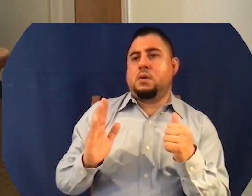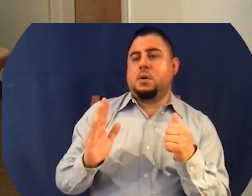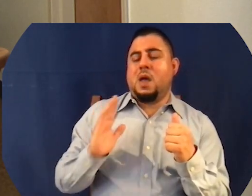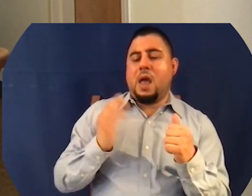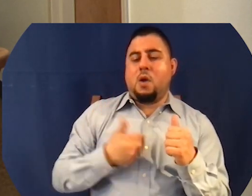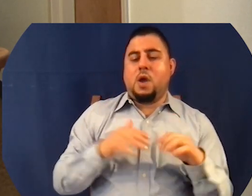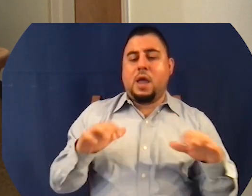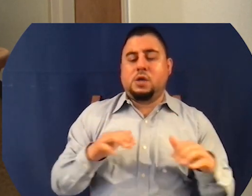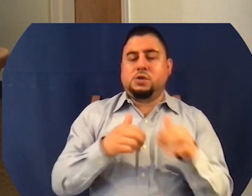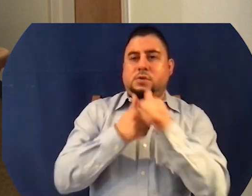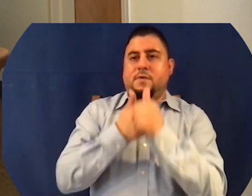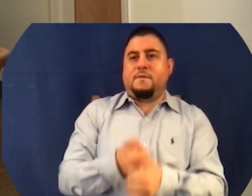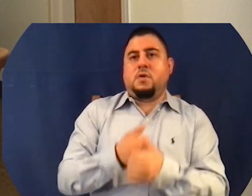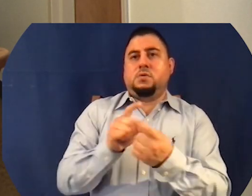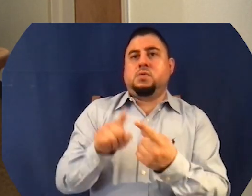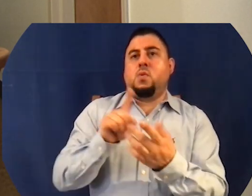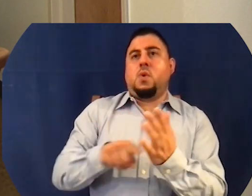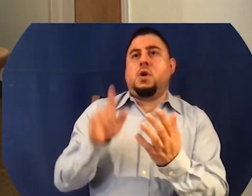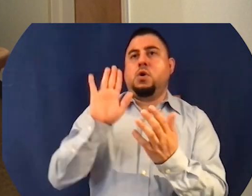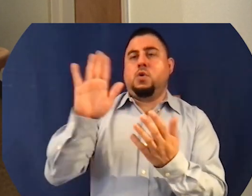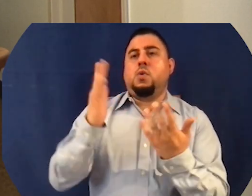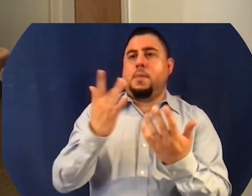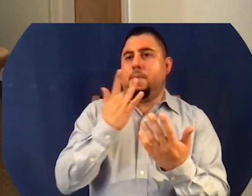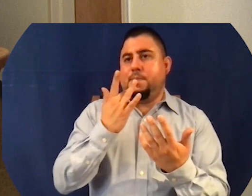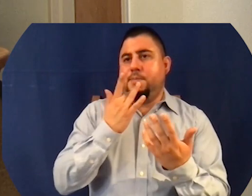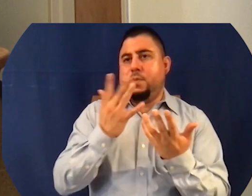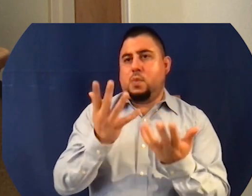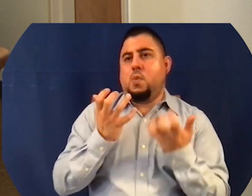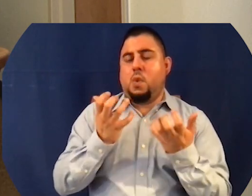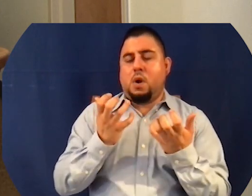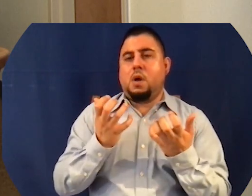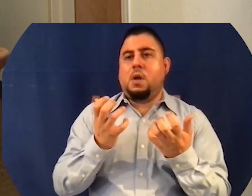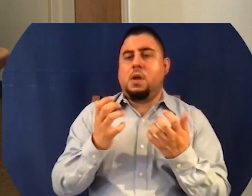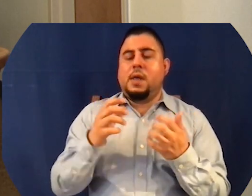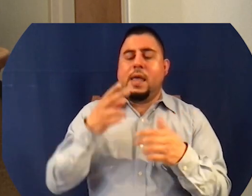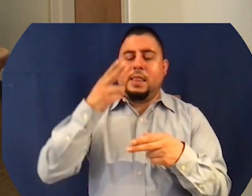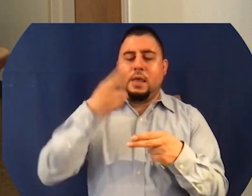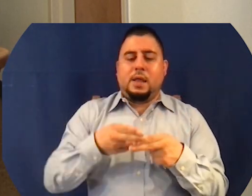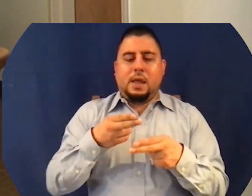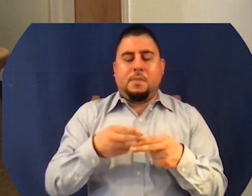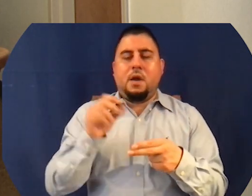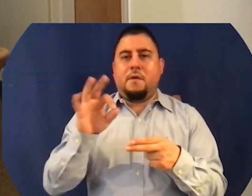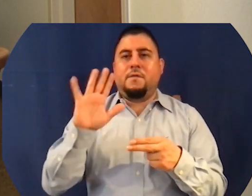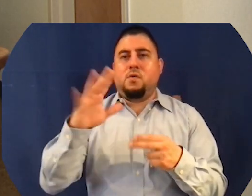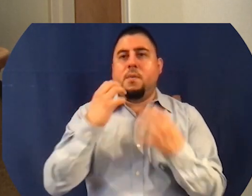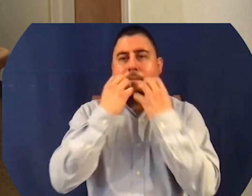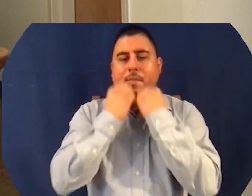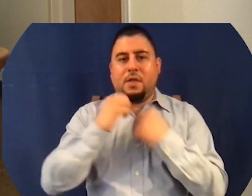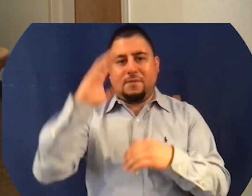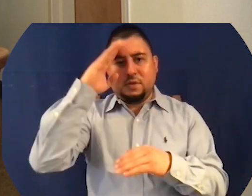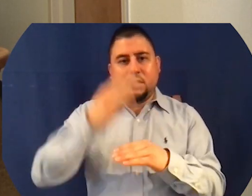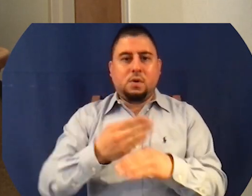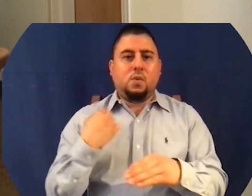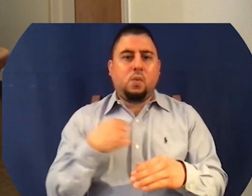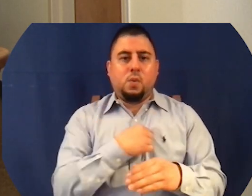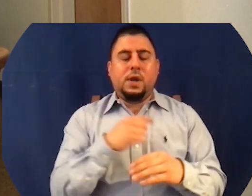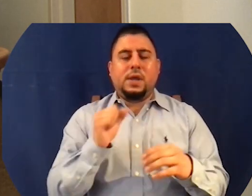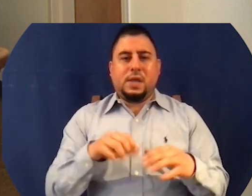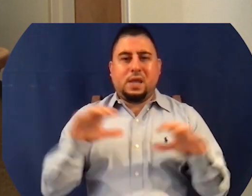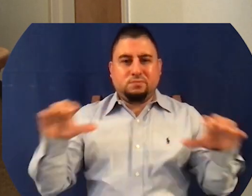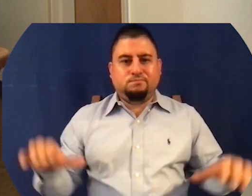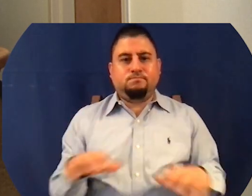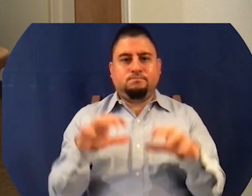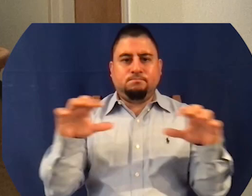direct our actions according to your good pleasure, that in the name of your beloved Son we may abound in